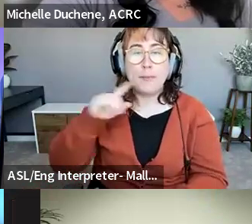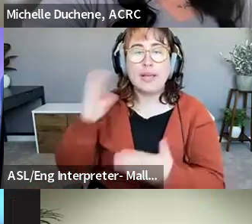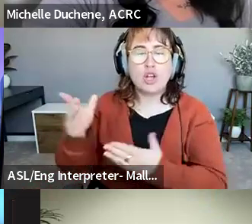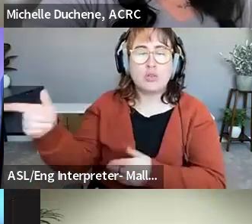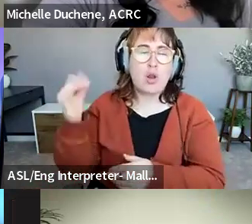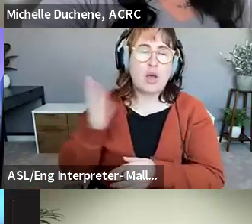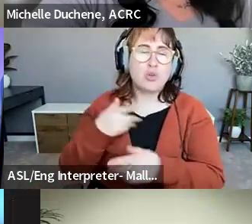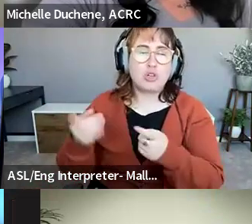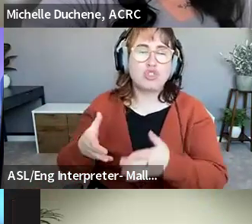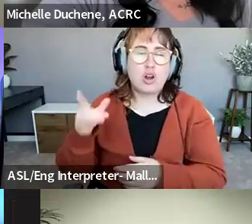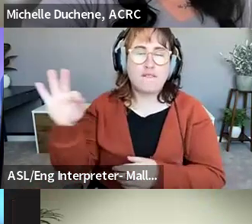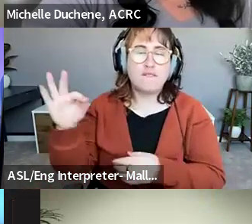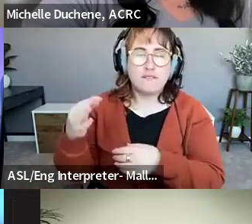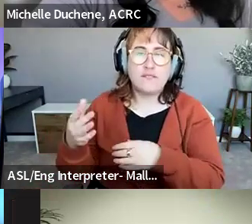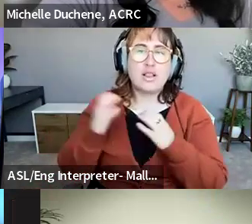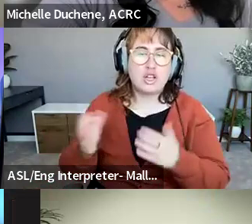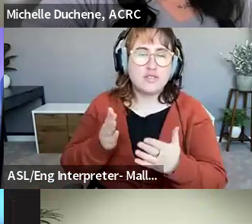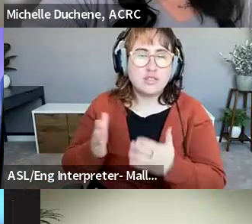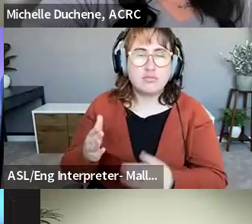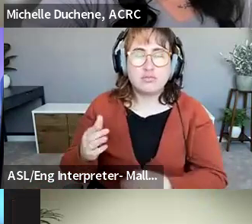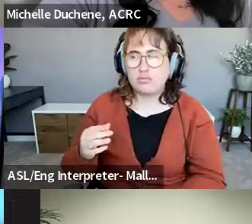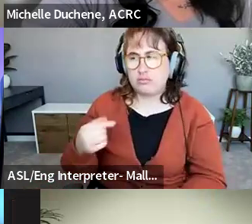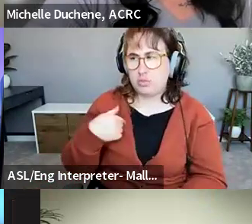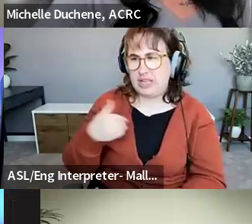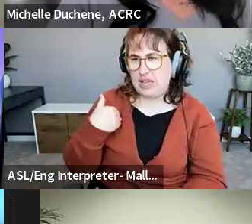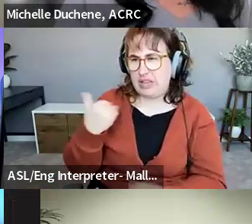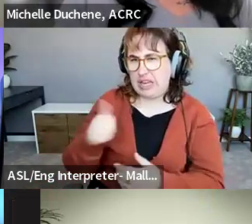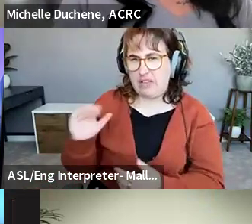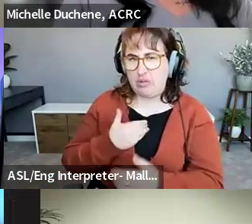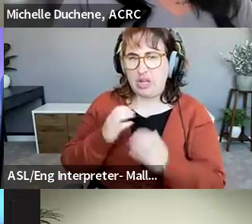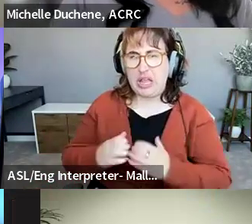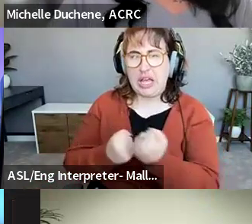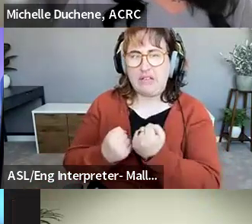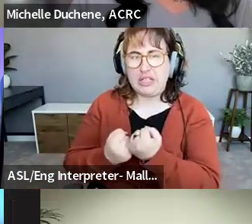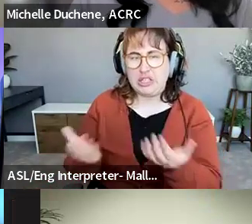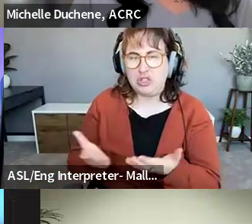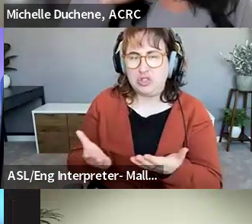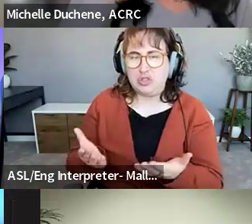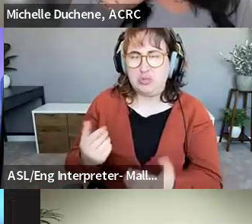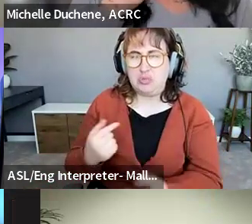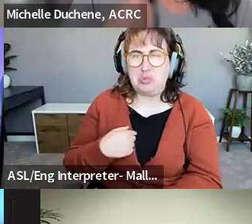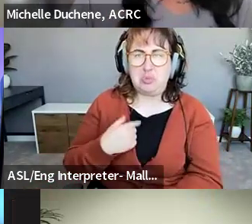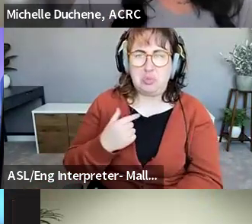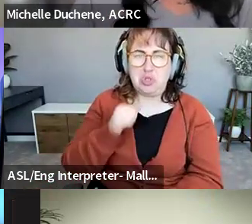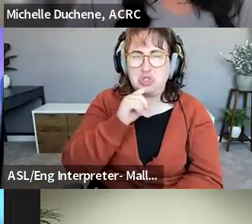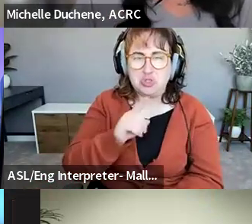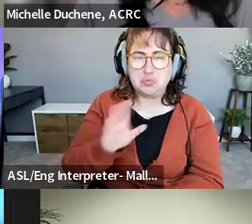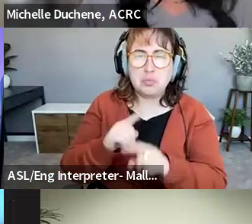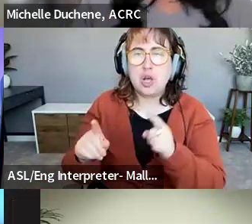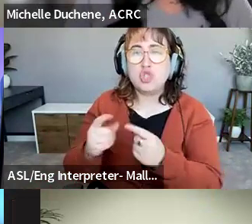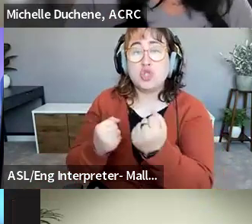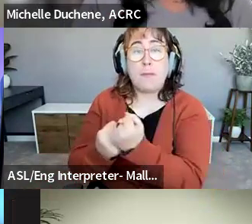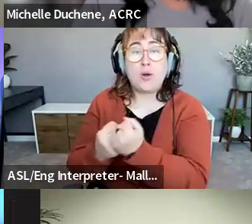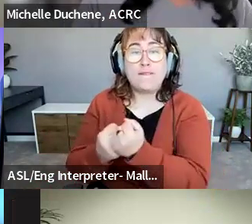services, and I don't know if we have any of our client advocates on right now, but supported